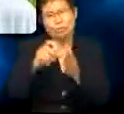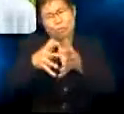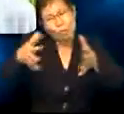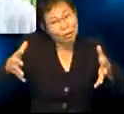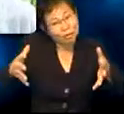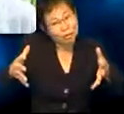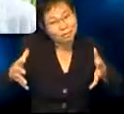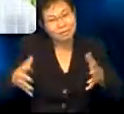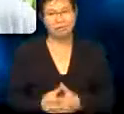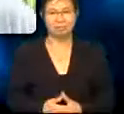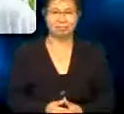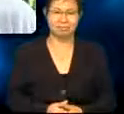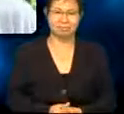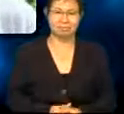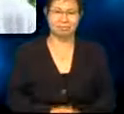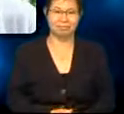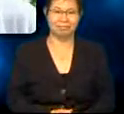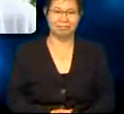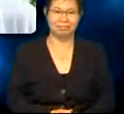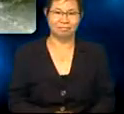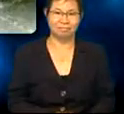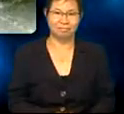not too much to ask.